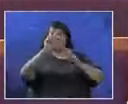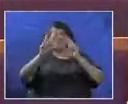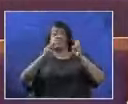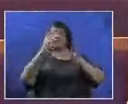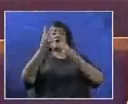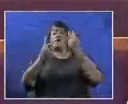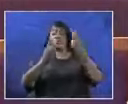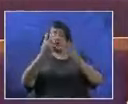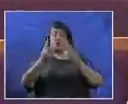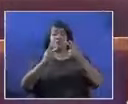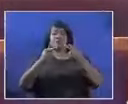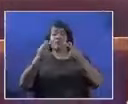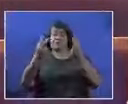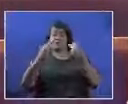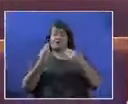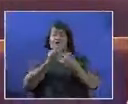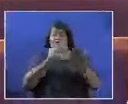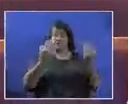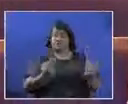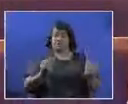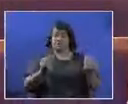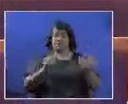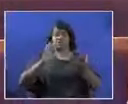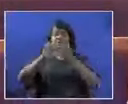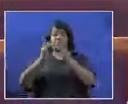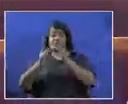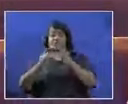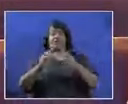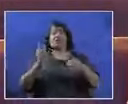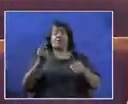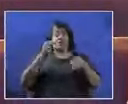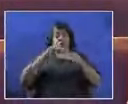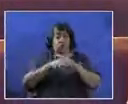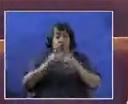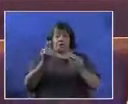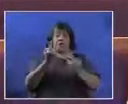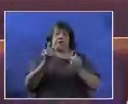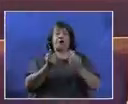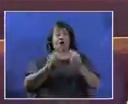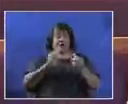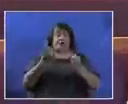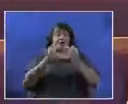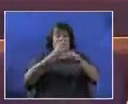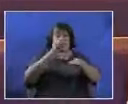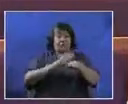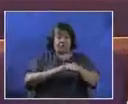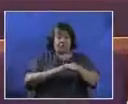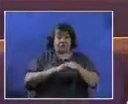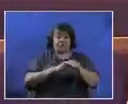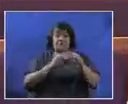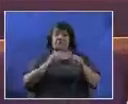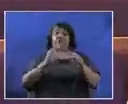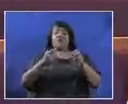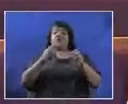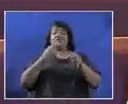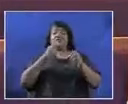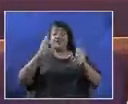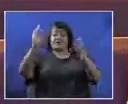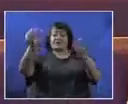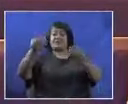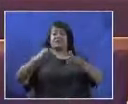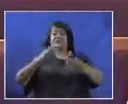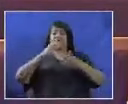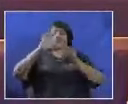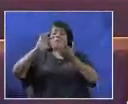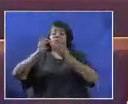our e-campus. Hey, and maybe you're joining us for the first time. We want you to just give us a wave, comment that it's your first time with us today,